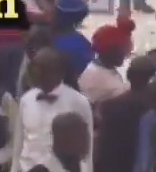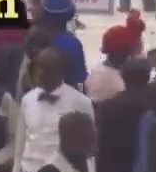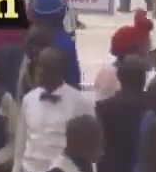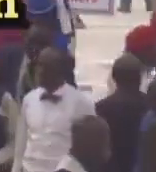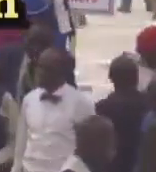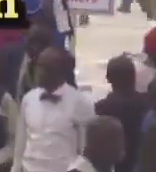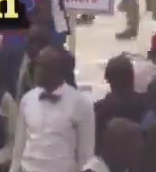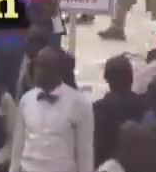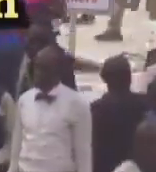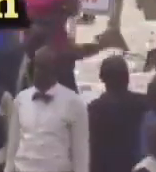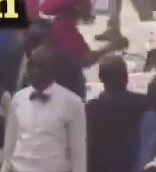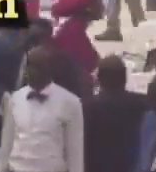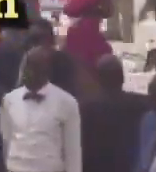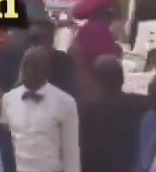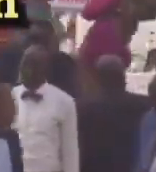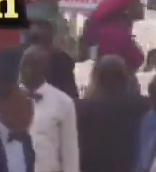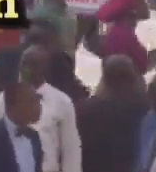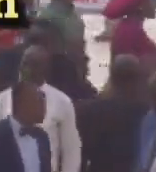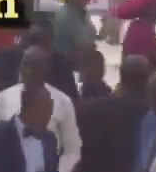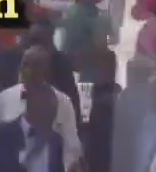Hallelujah.